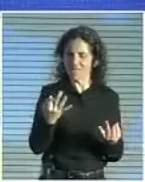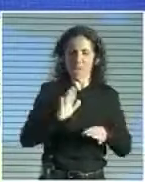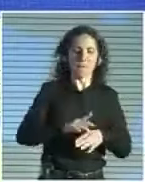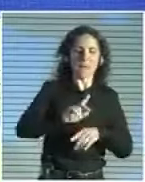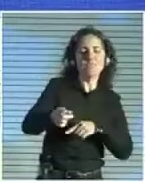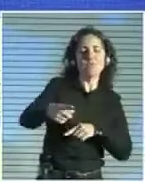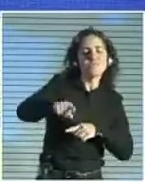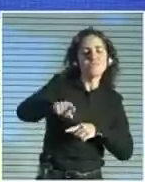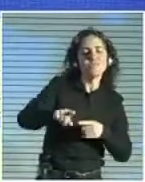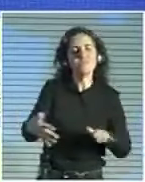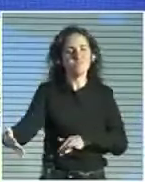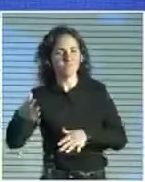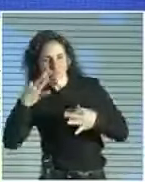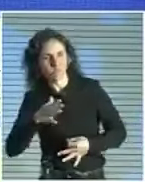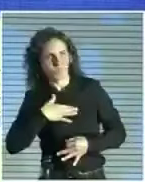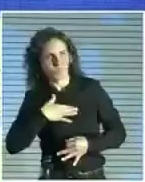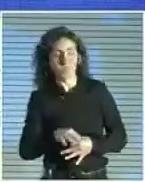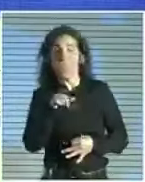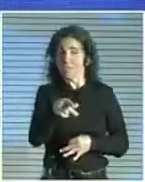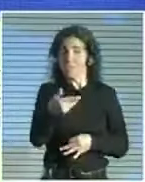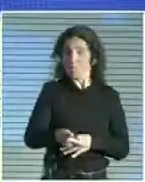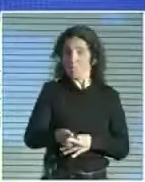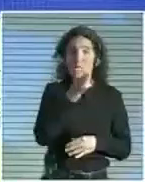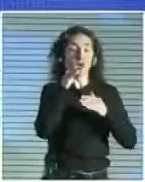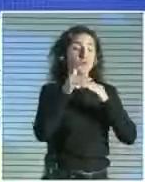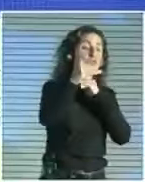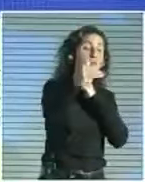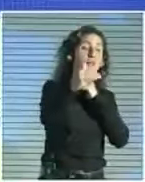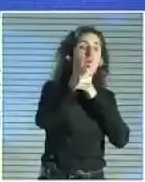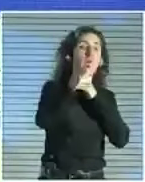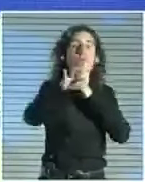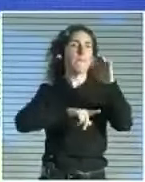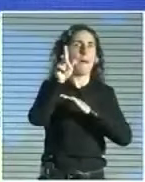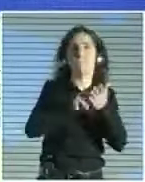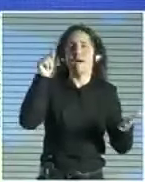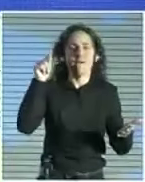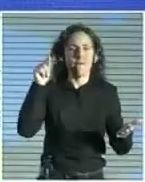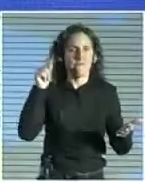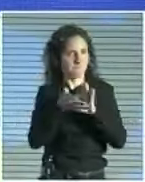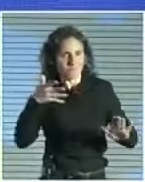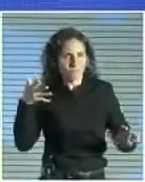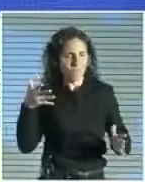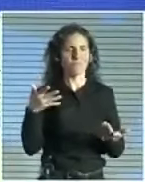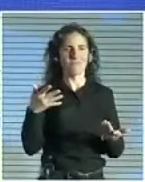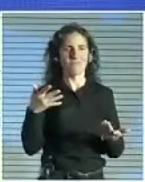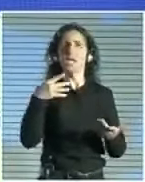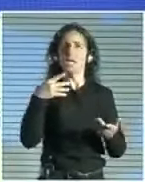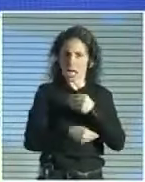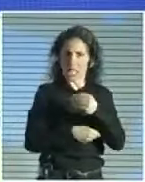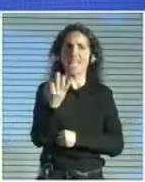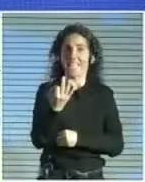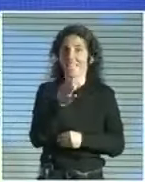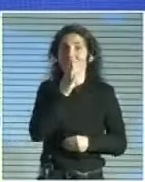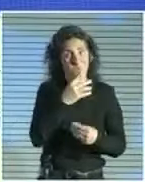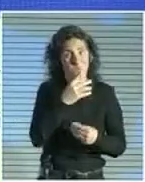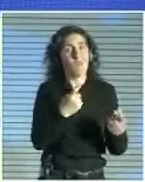very fast. And it has to, because we need tourism needs a good sustainability